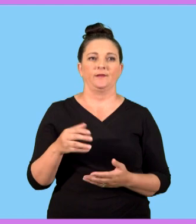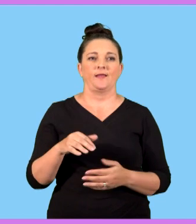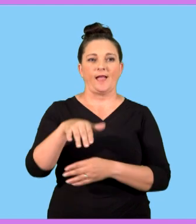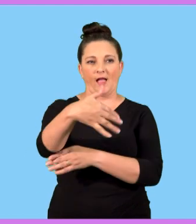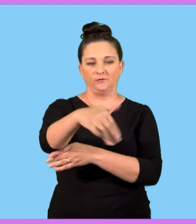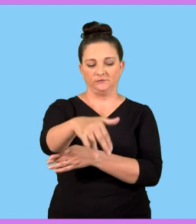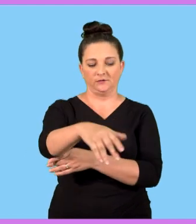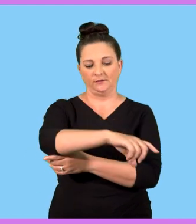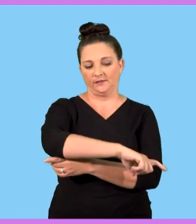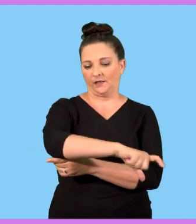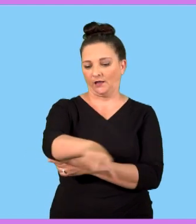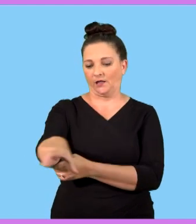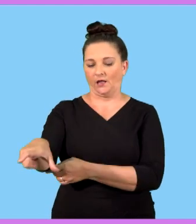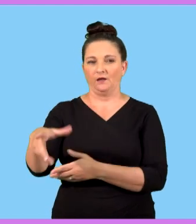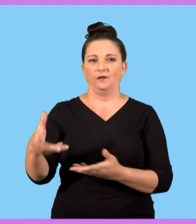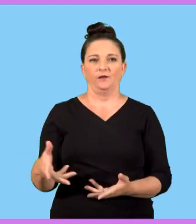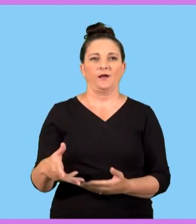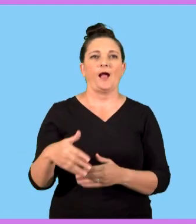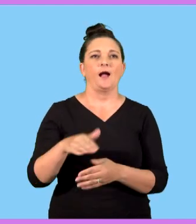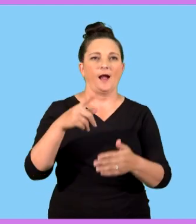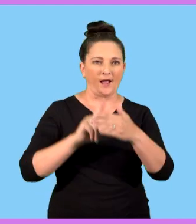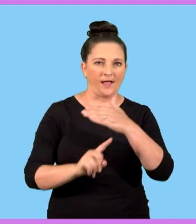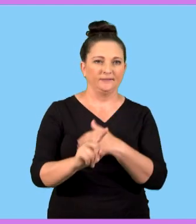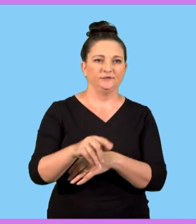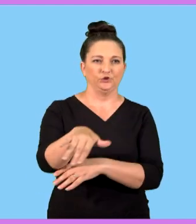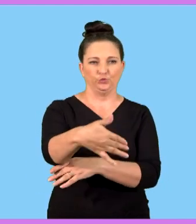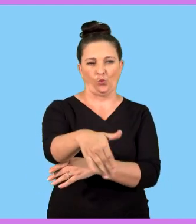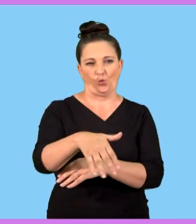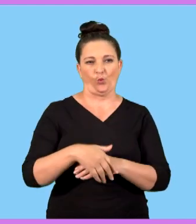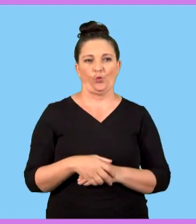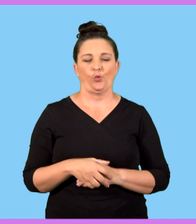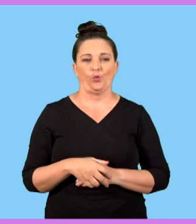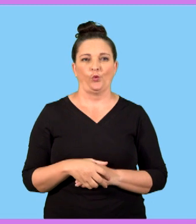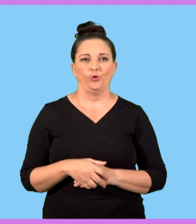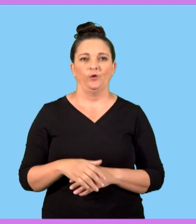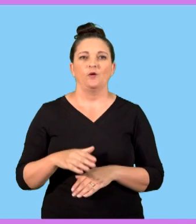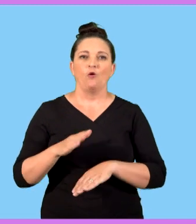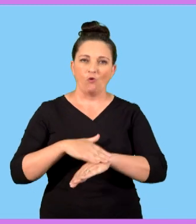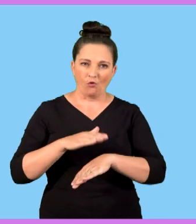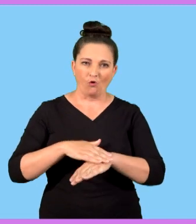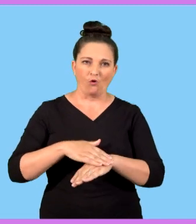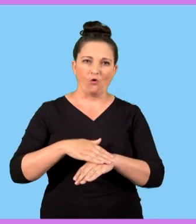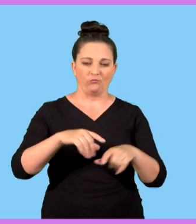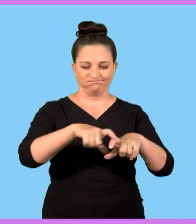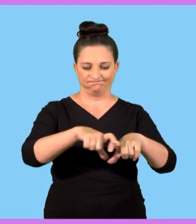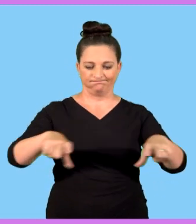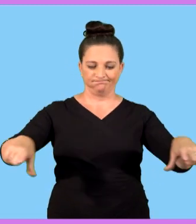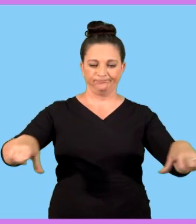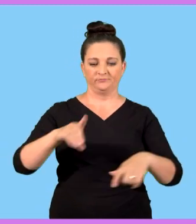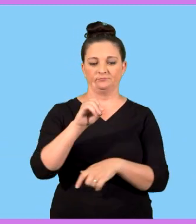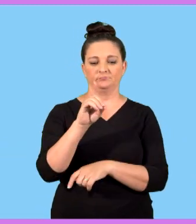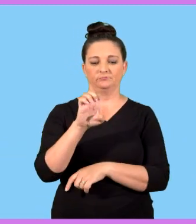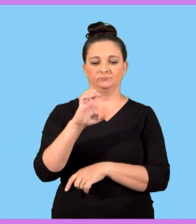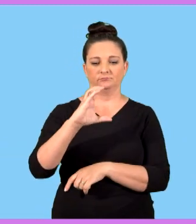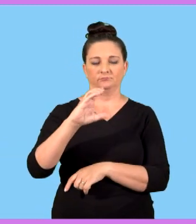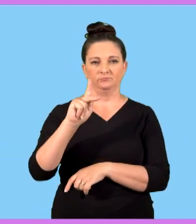a deck. Can you see? So there's an exterior door, right, leading onto the deck. What else is